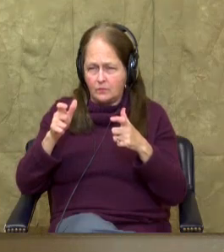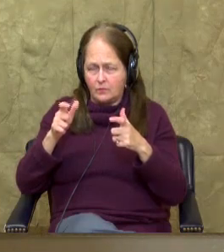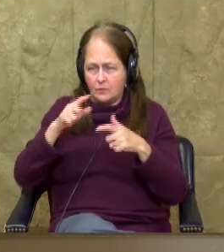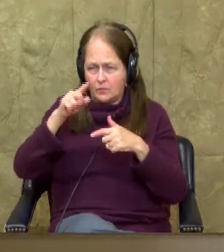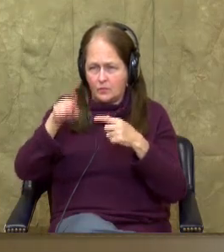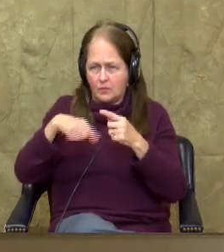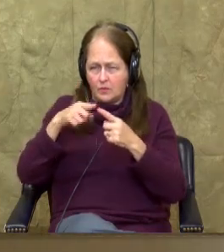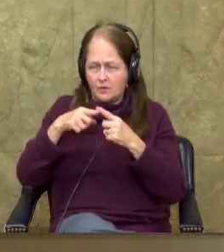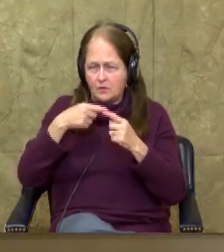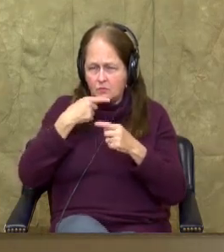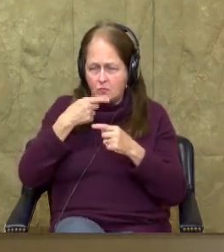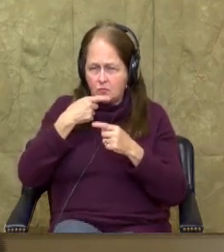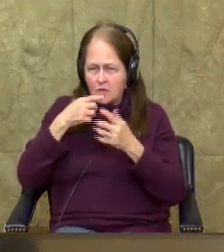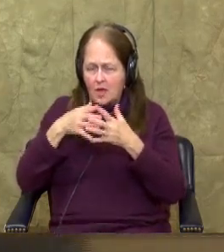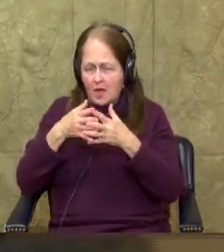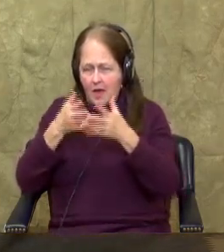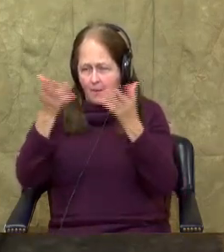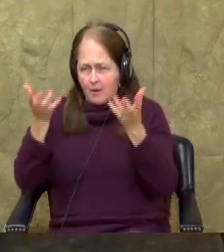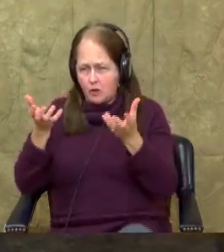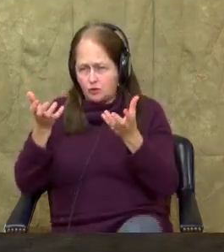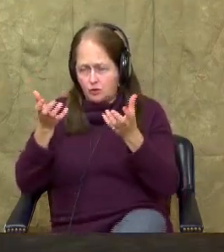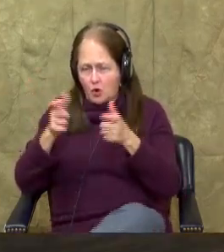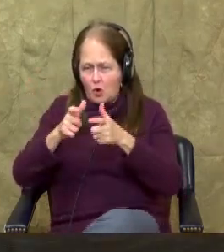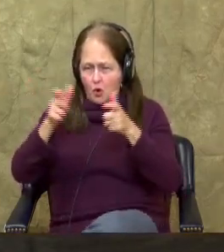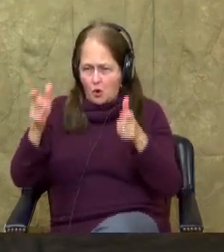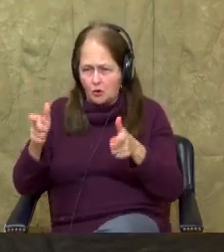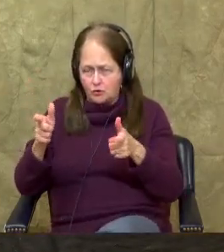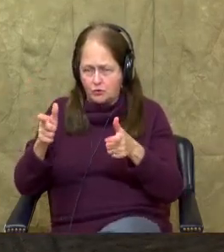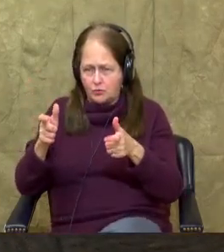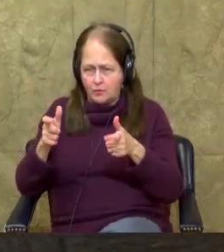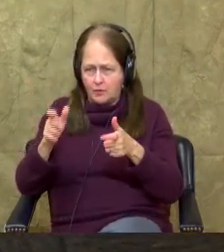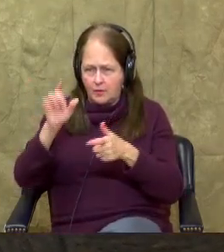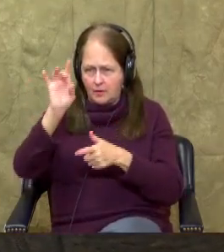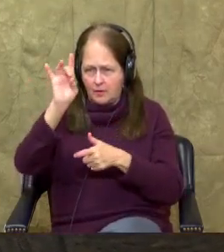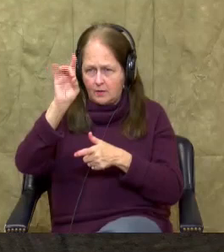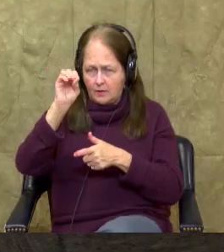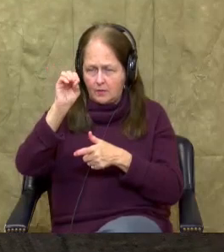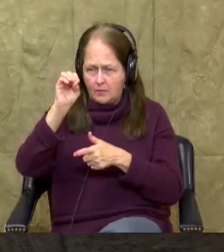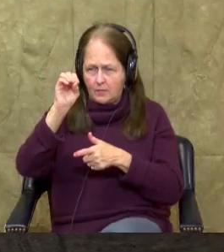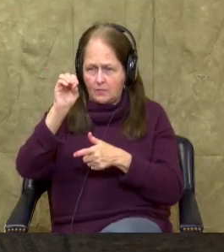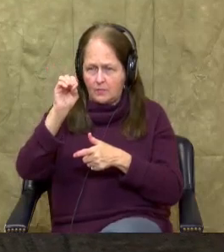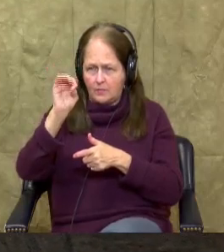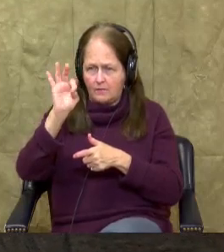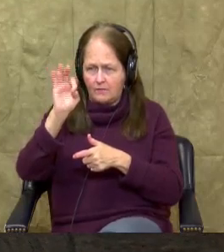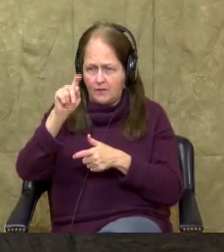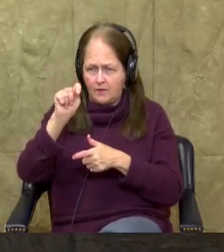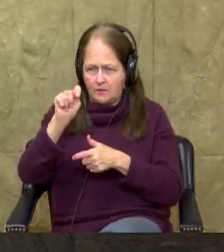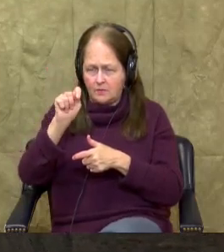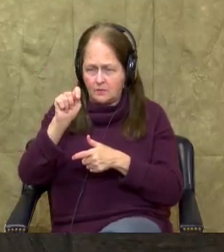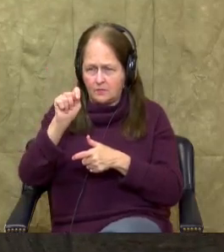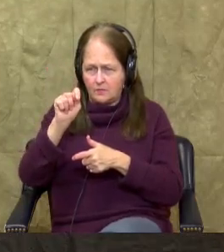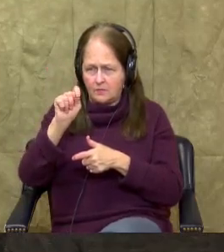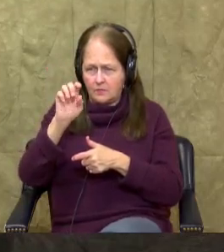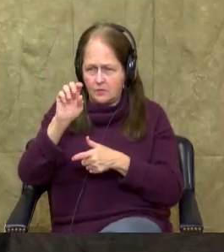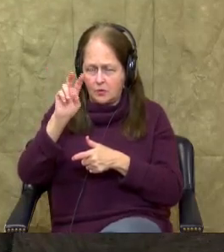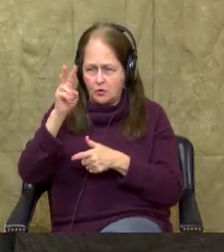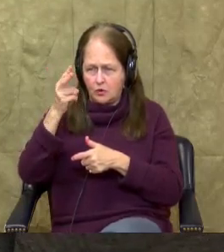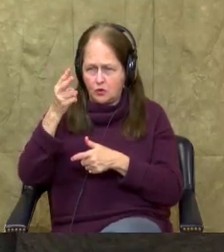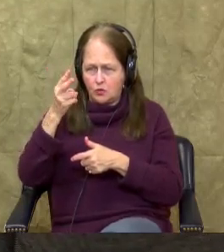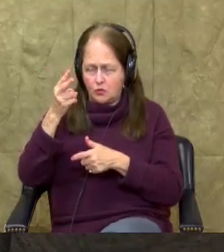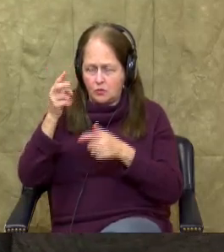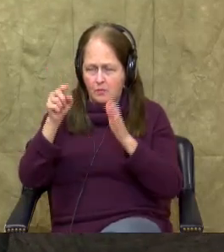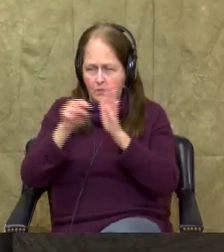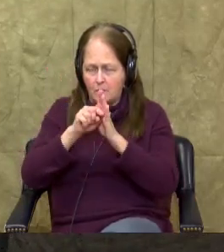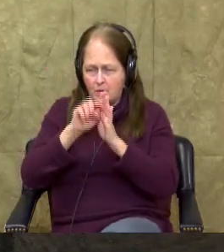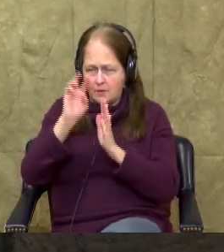And then it says, how much larger? So we need to take 80 feet cubed